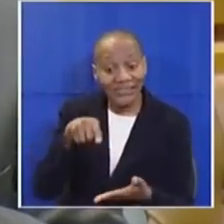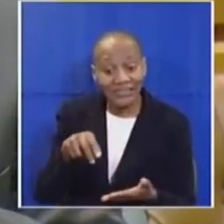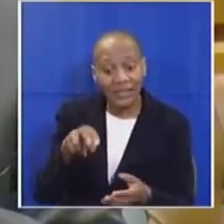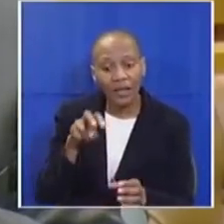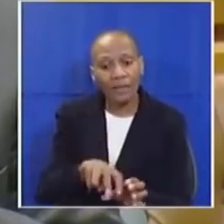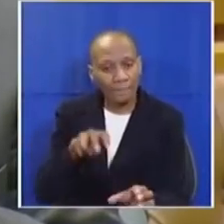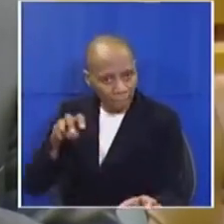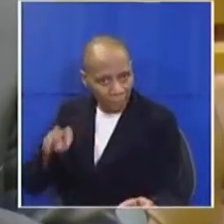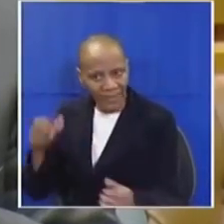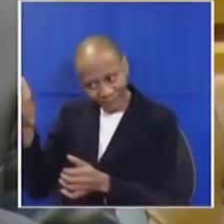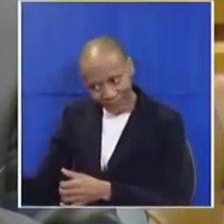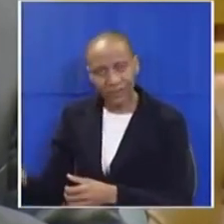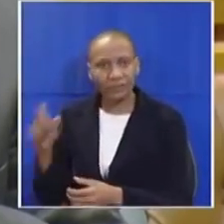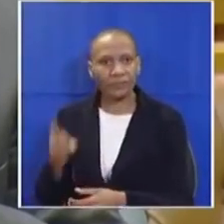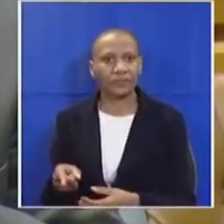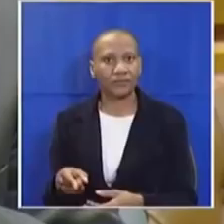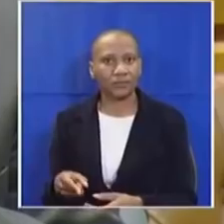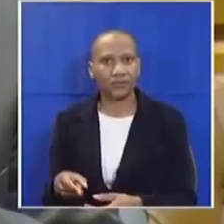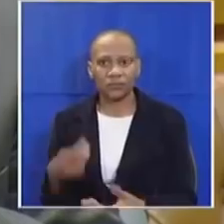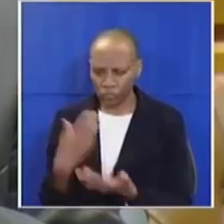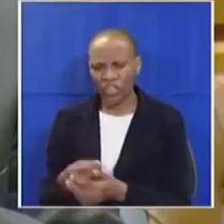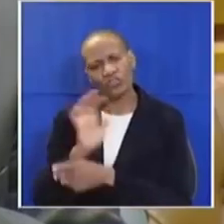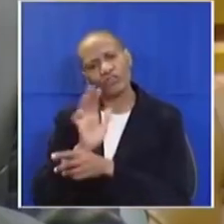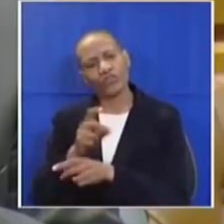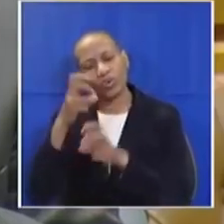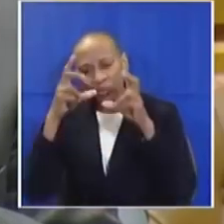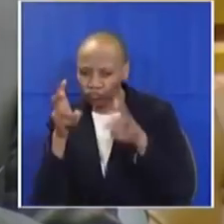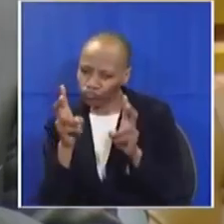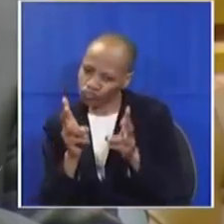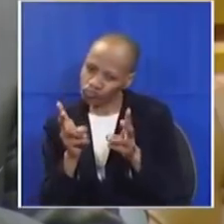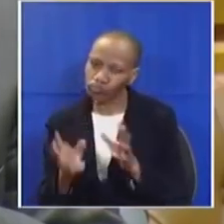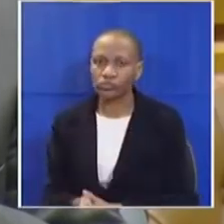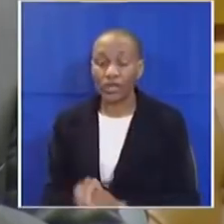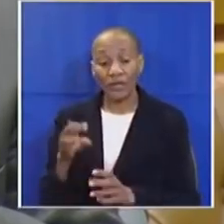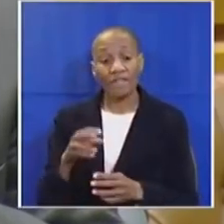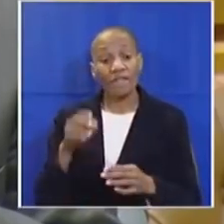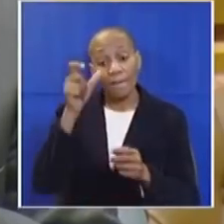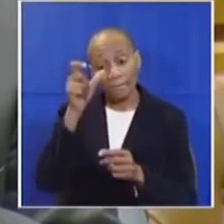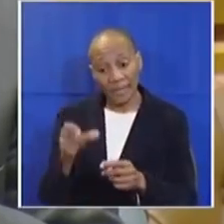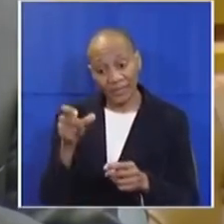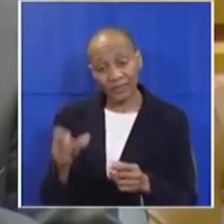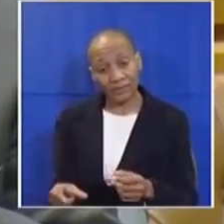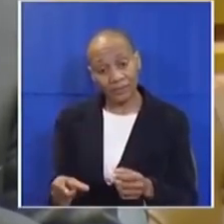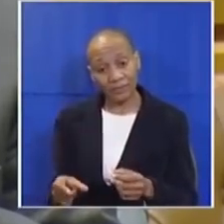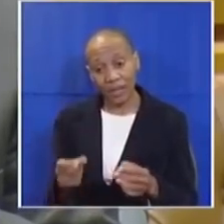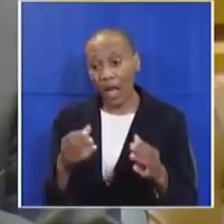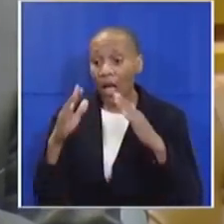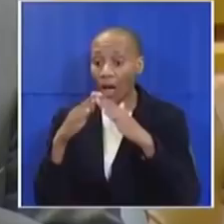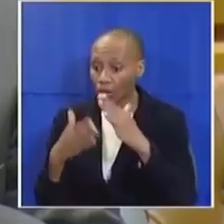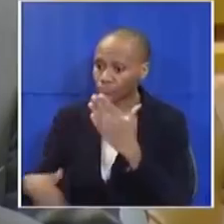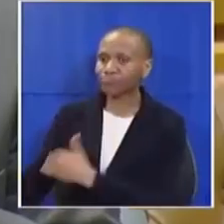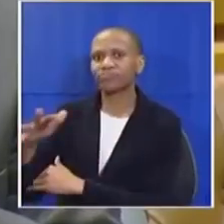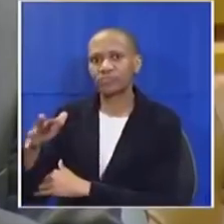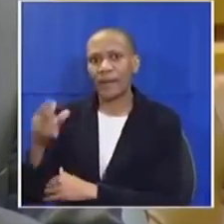And you can go and check the video. If a person has to leave the House, you must be ordered to leave the